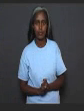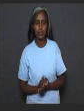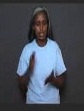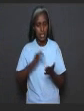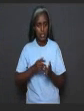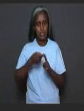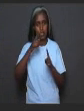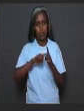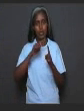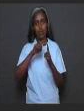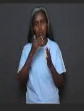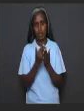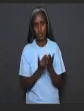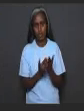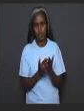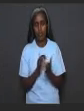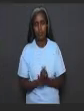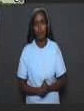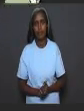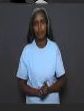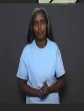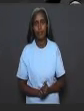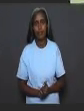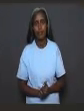Let's get back to our lesson.